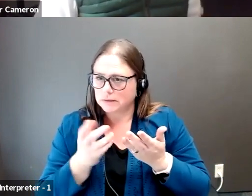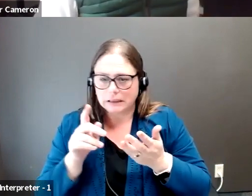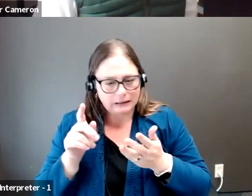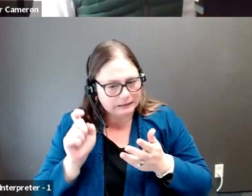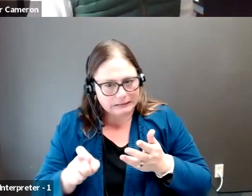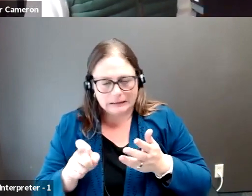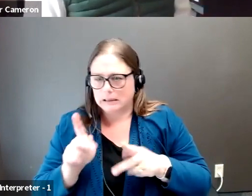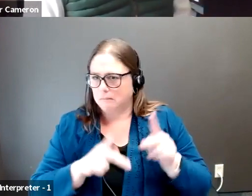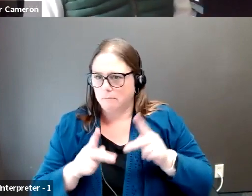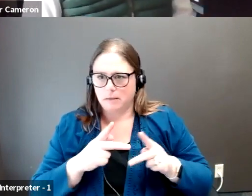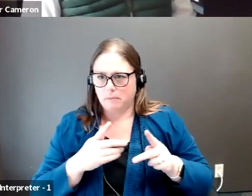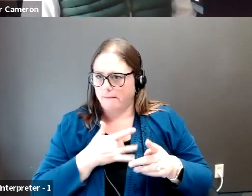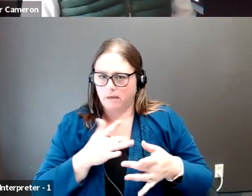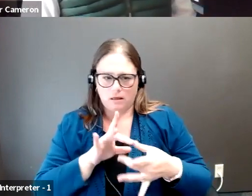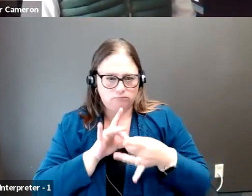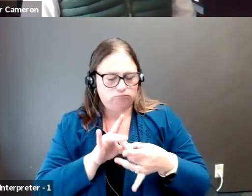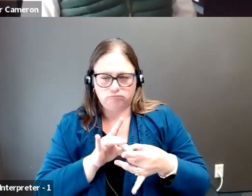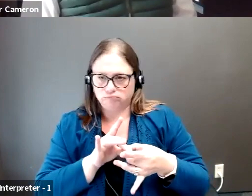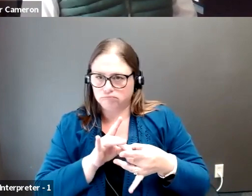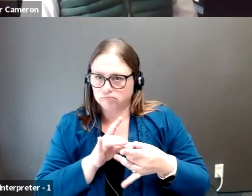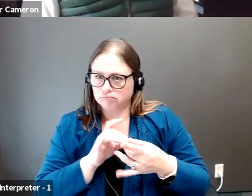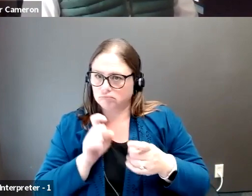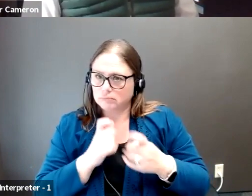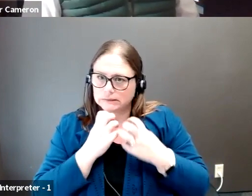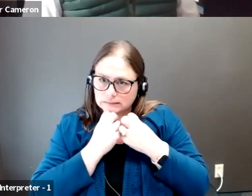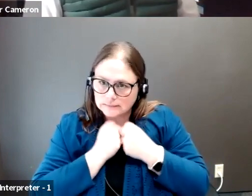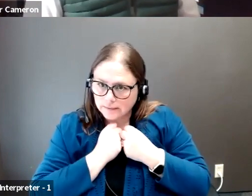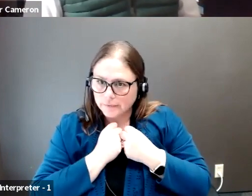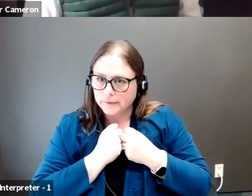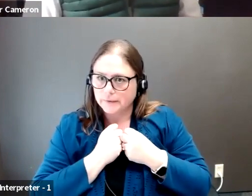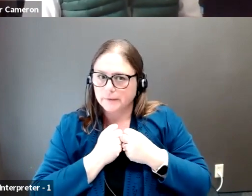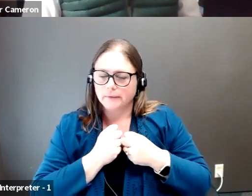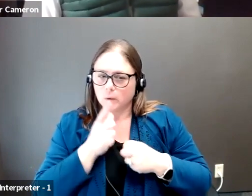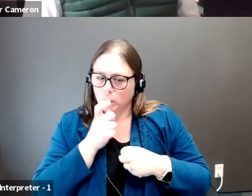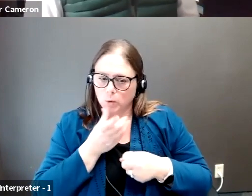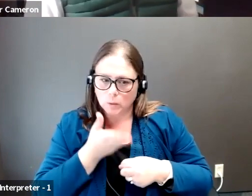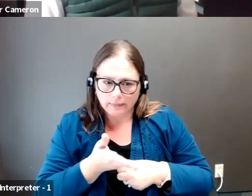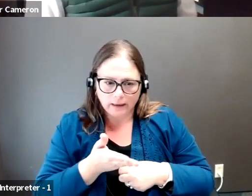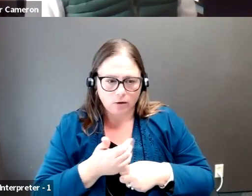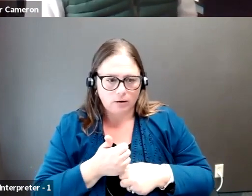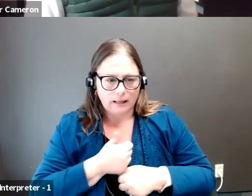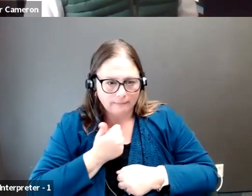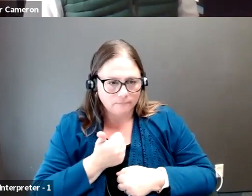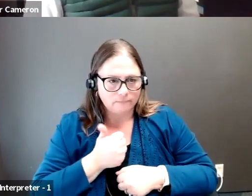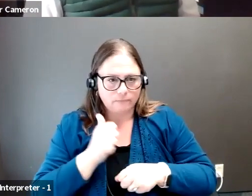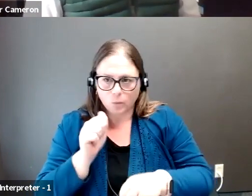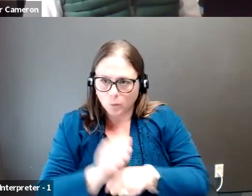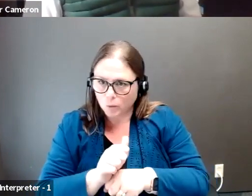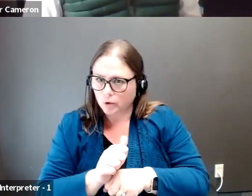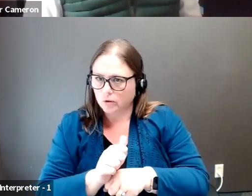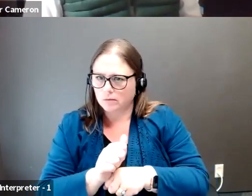need everyone to care about the people that work there, live there, every single part of it.